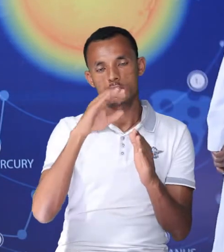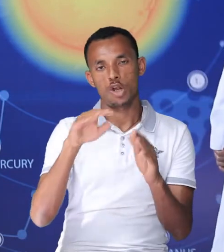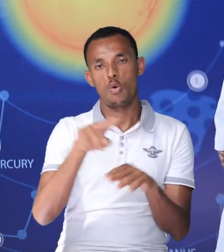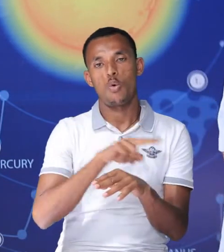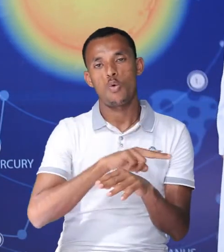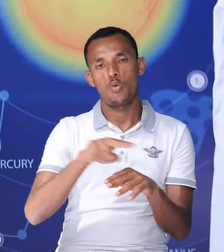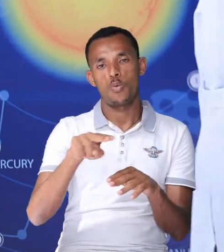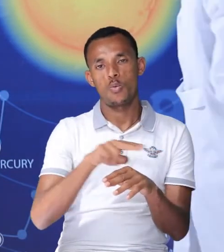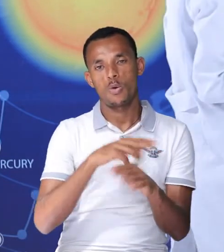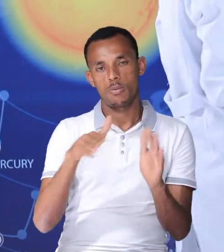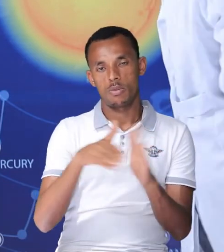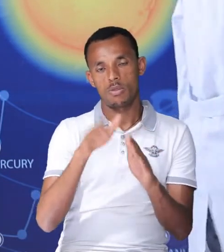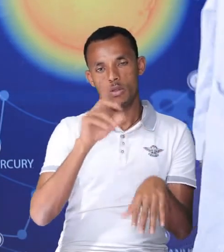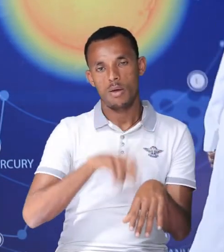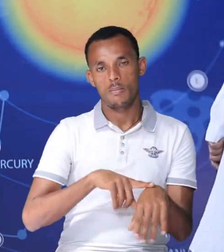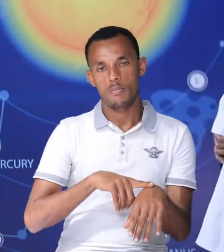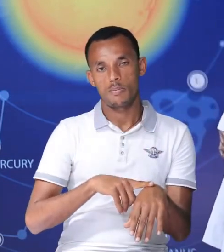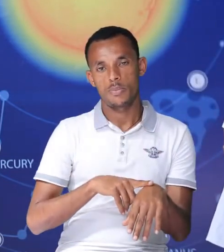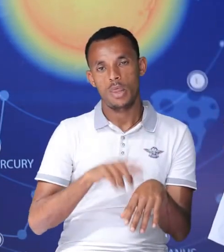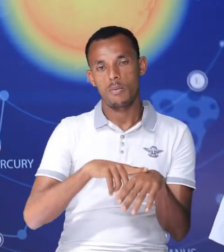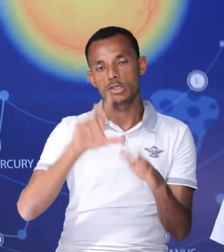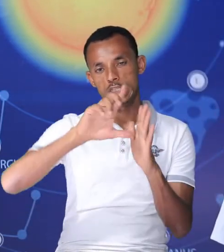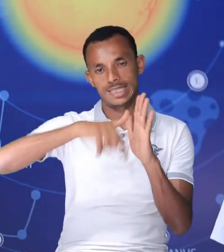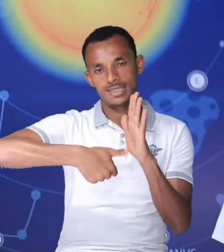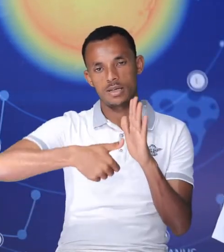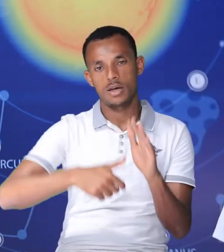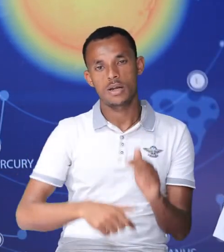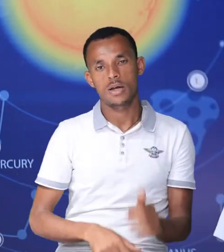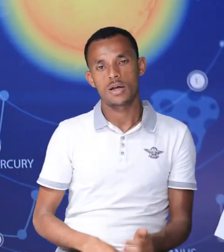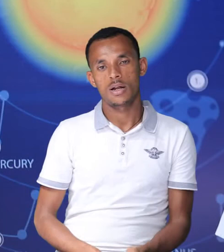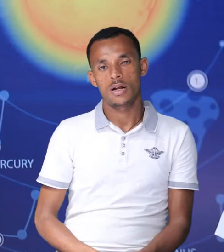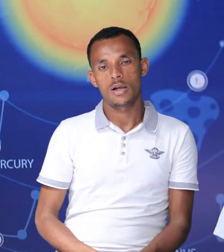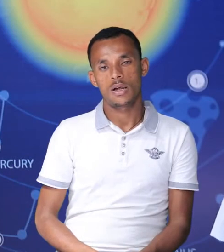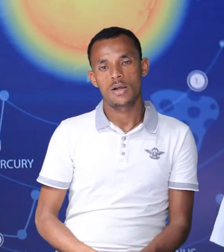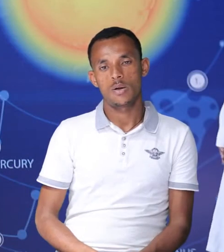horizontal column represents the time in second.